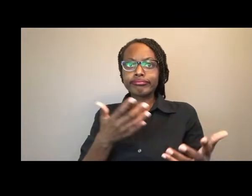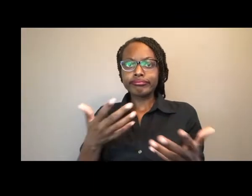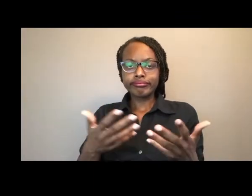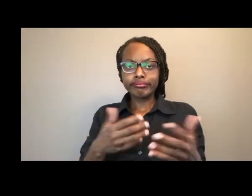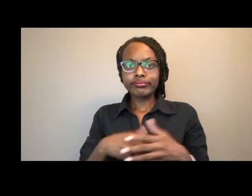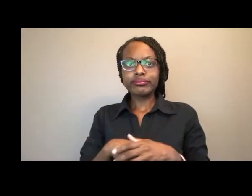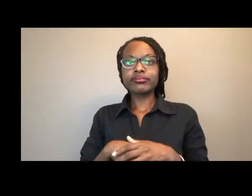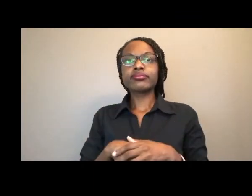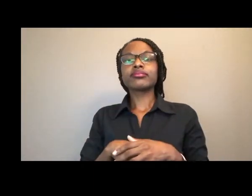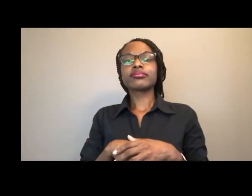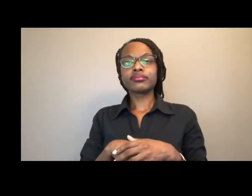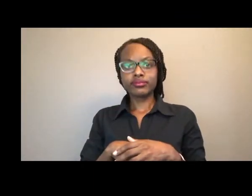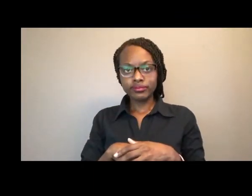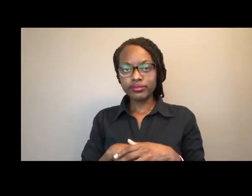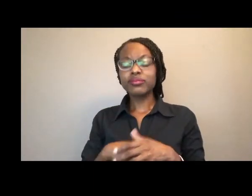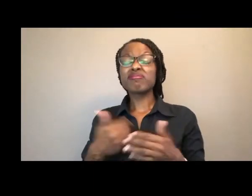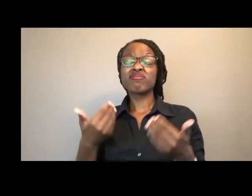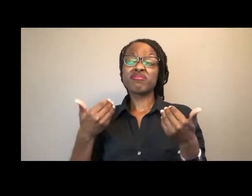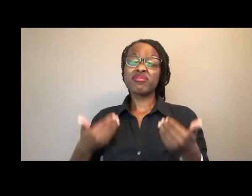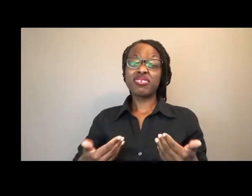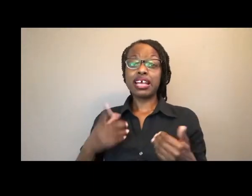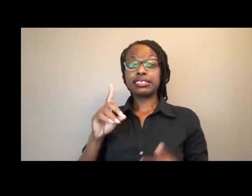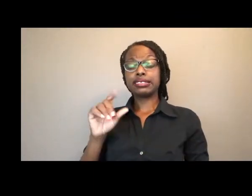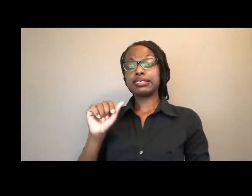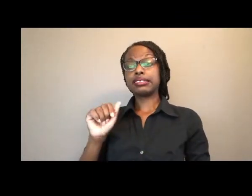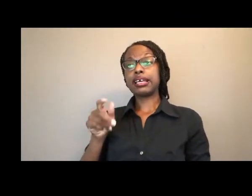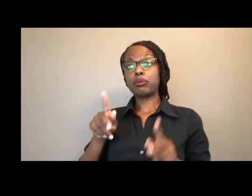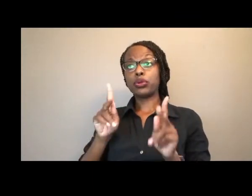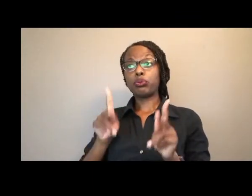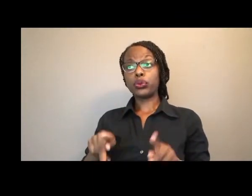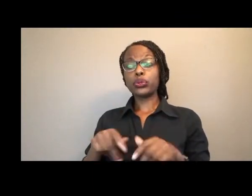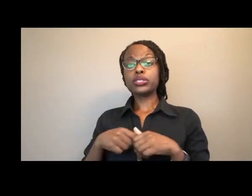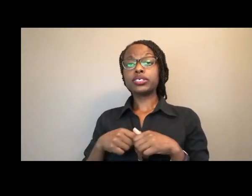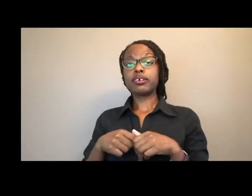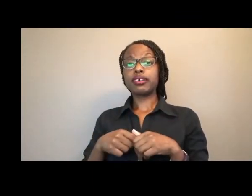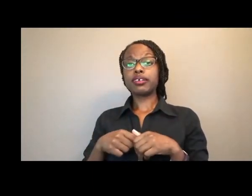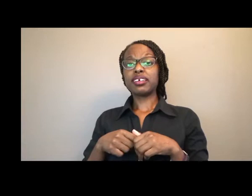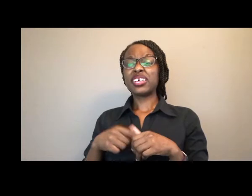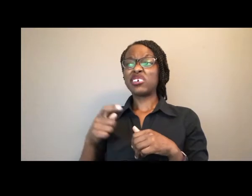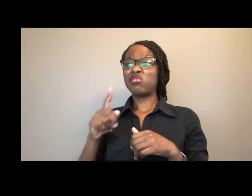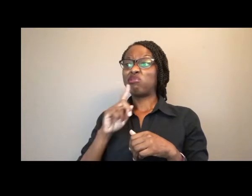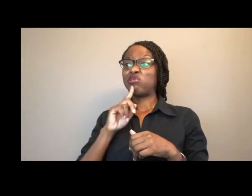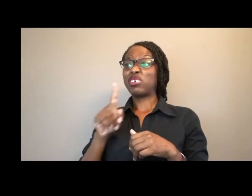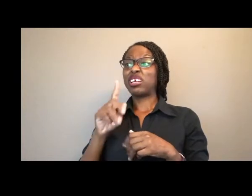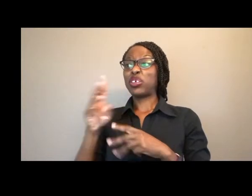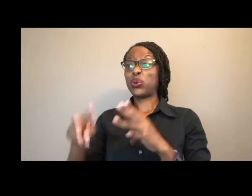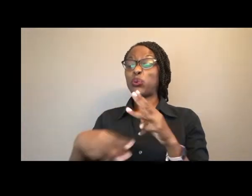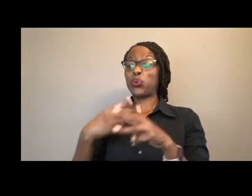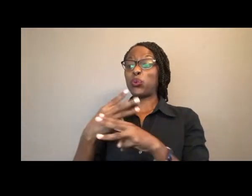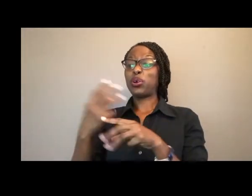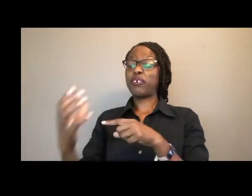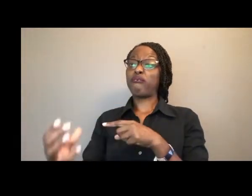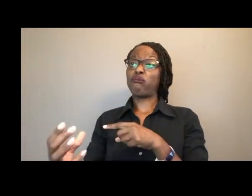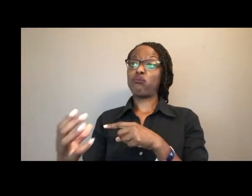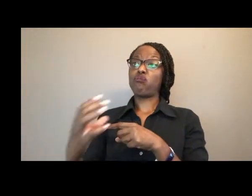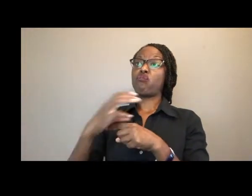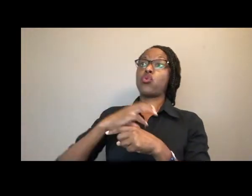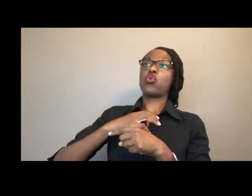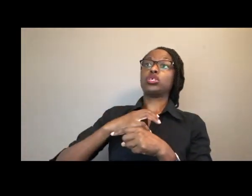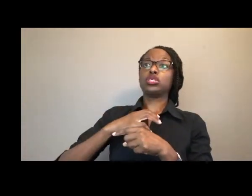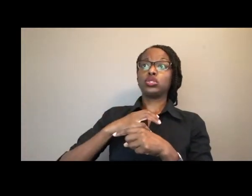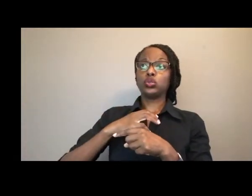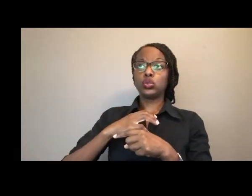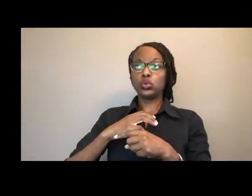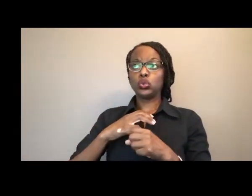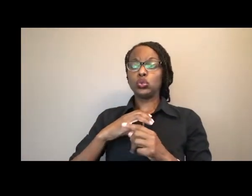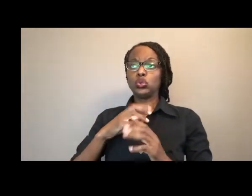And as a disabled person, you're sort of forced times into this